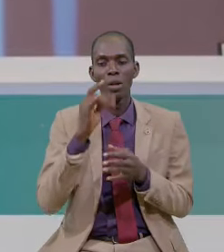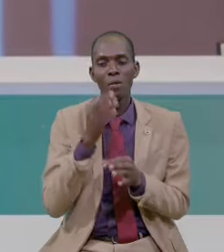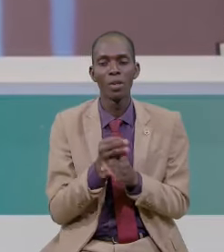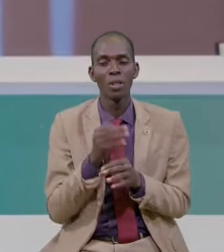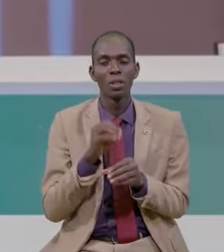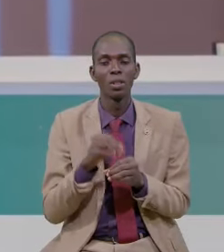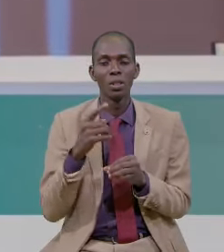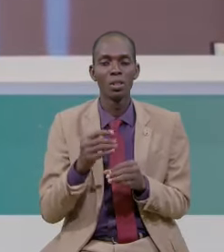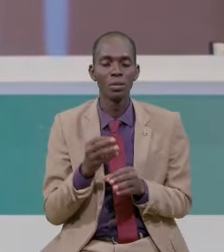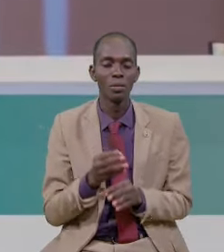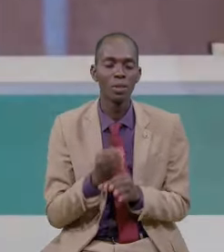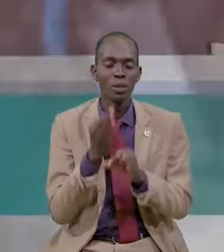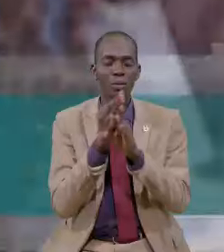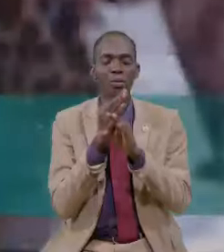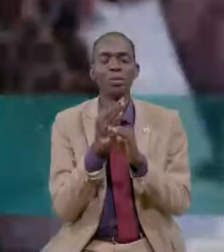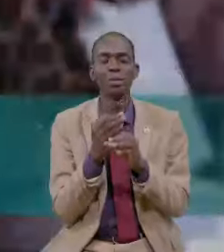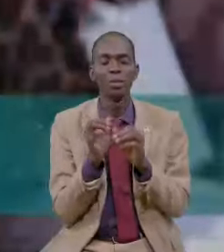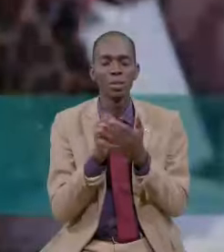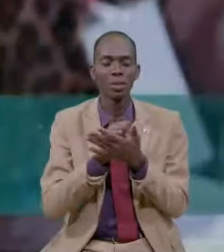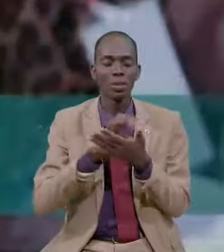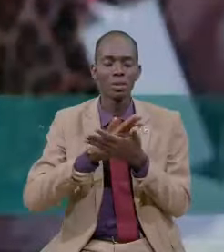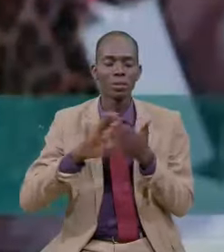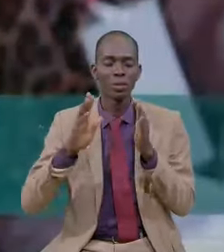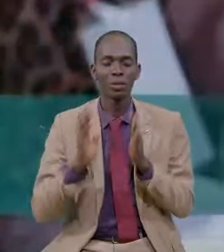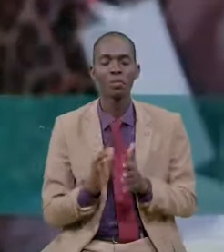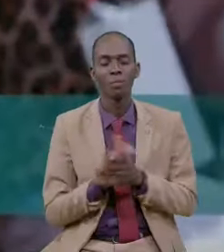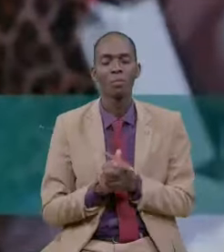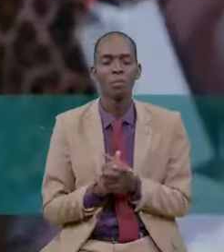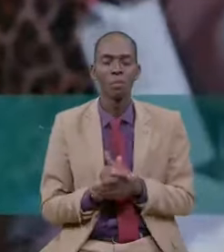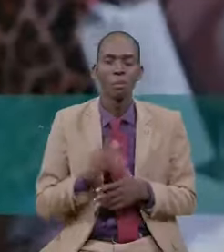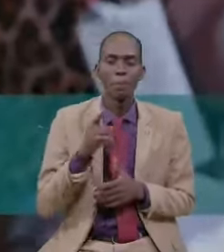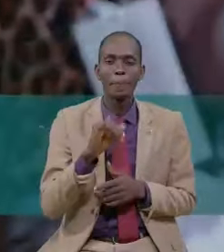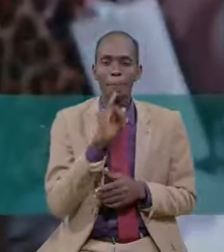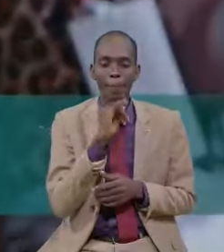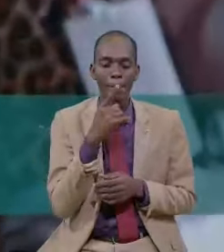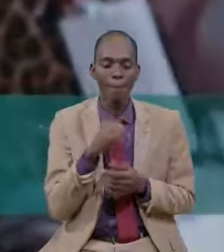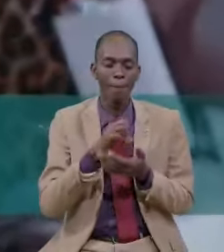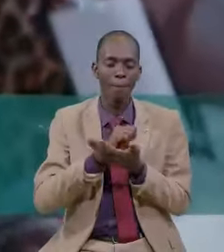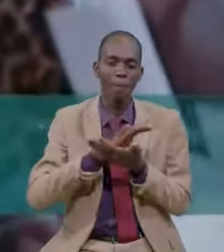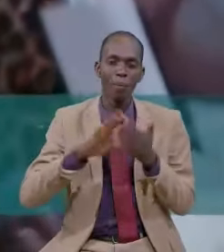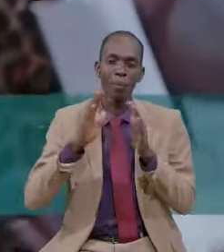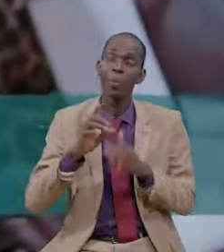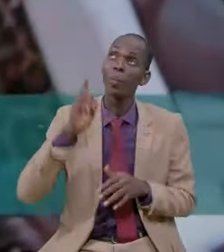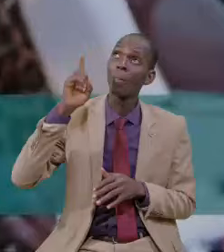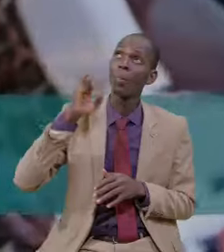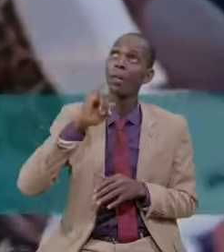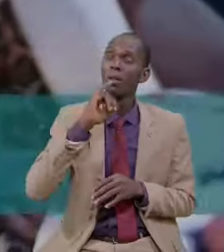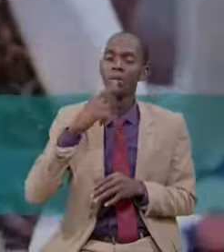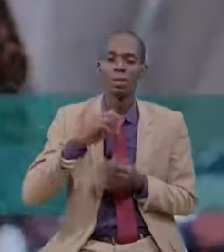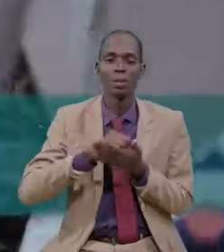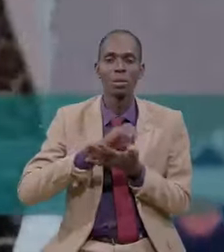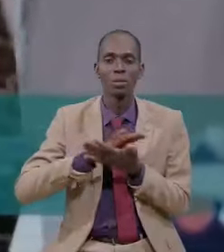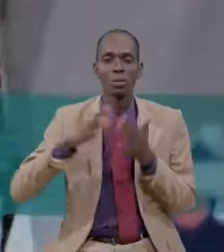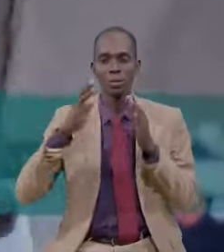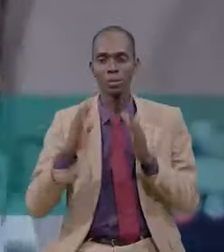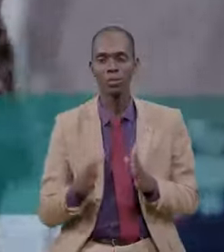in the faithful sanctifier. He is the sanctifier. Actually, when you look at your whole